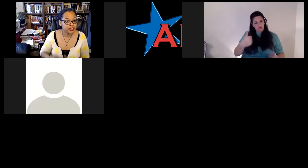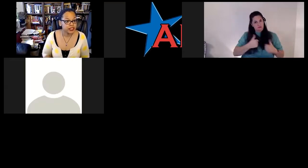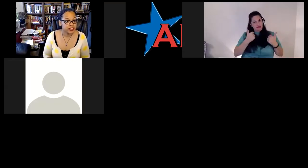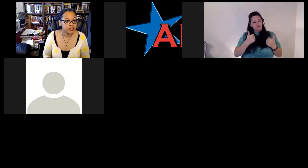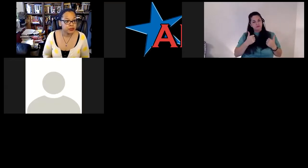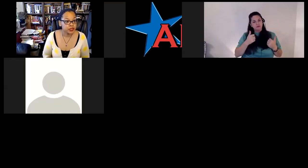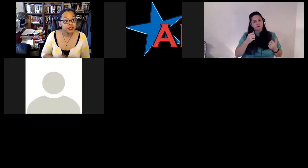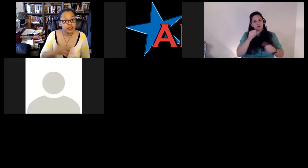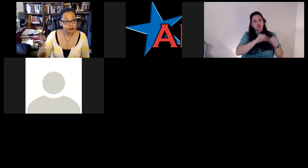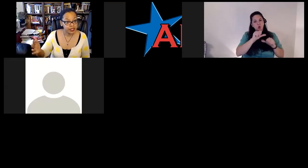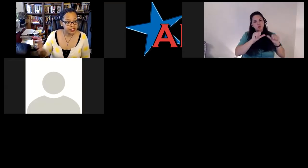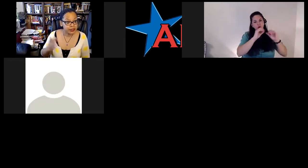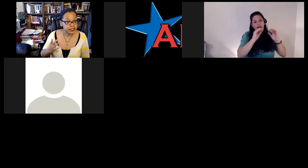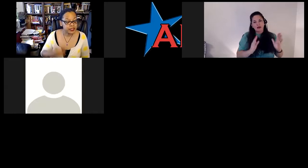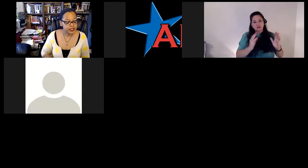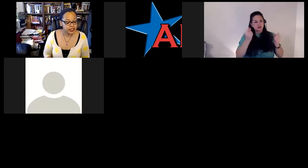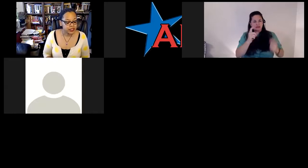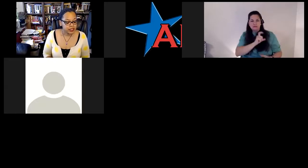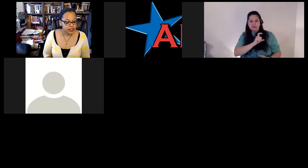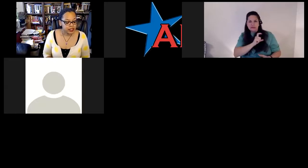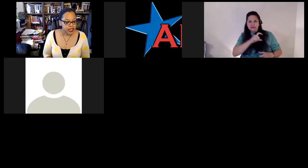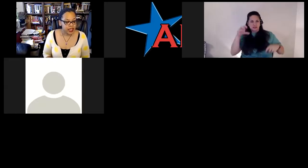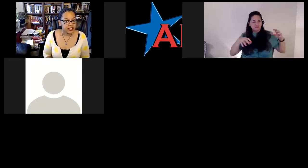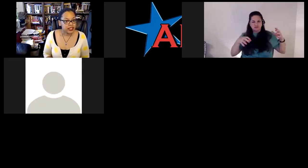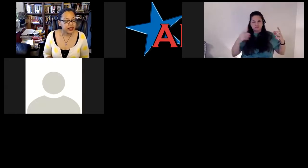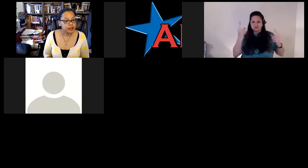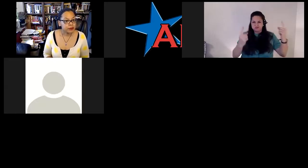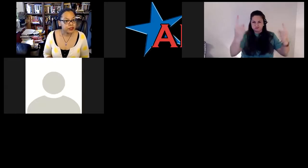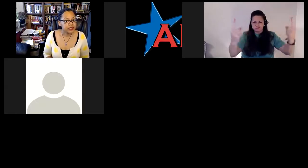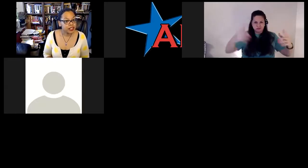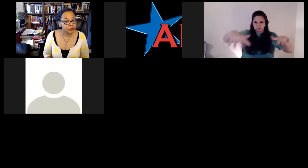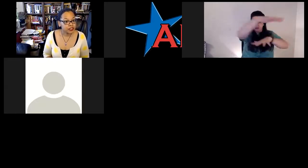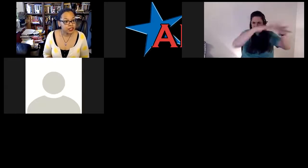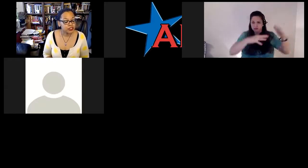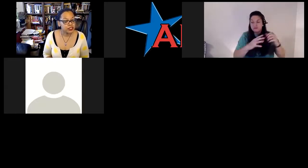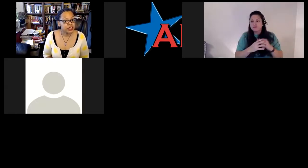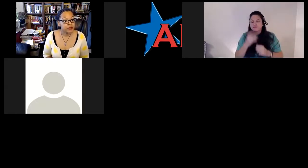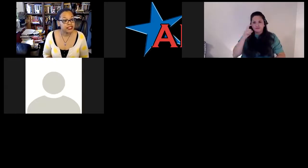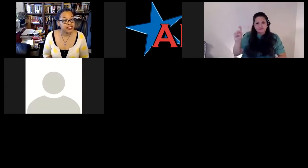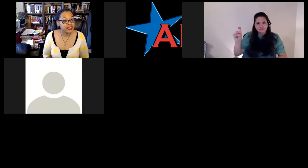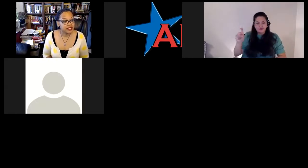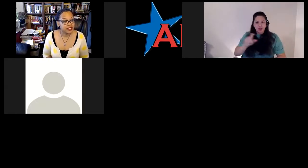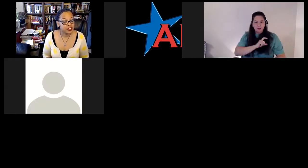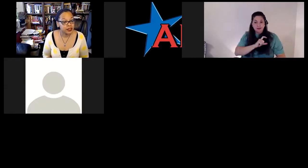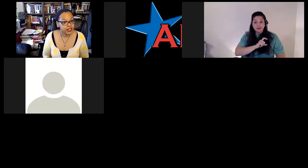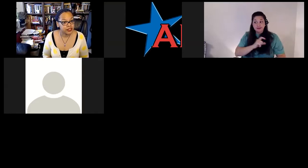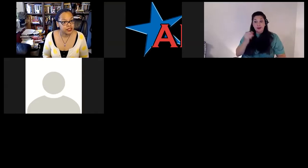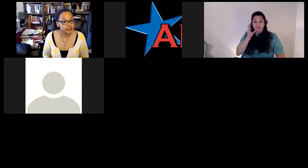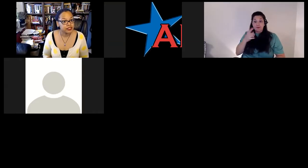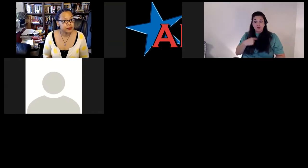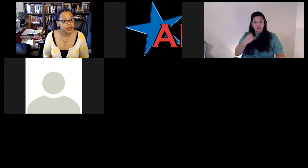housing, so there was a lot of police around, that when I saw a police officer, I am to sit on the